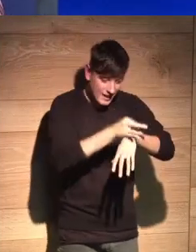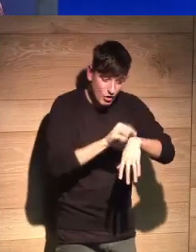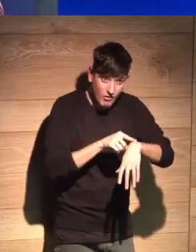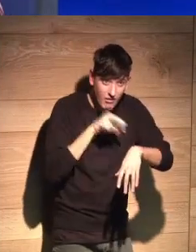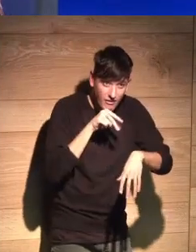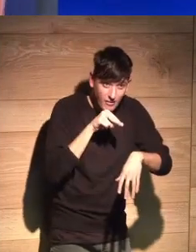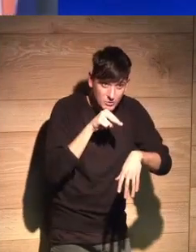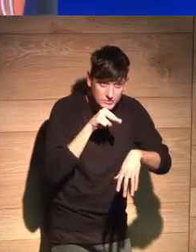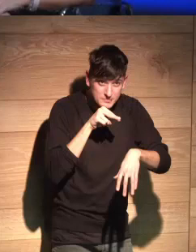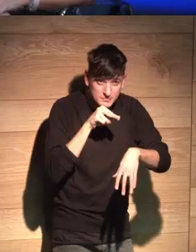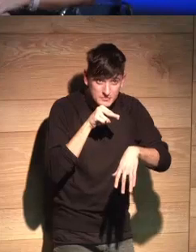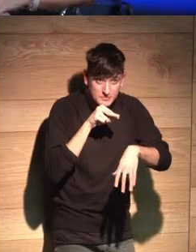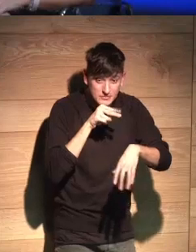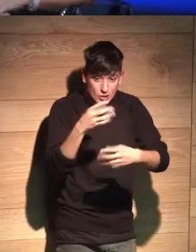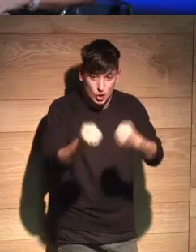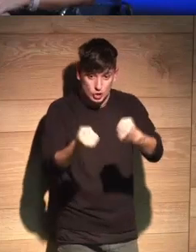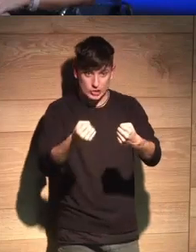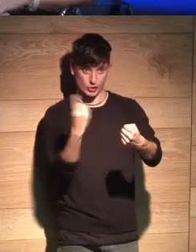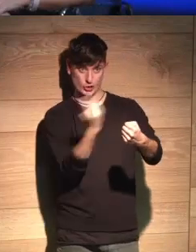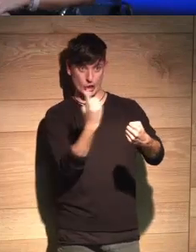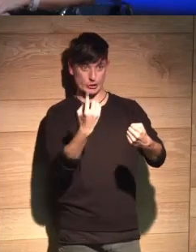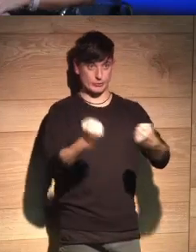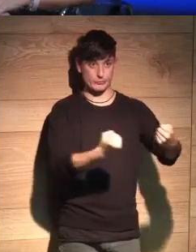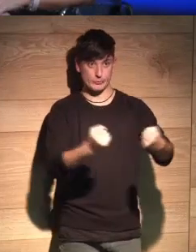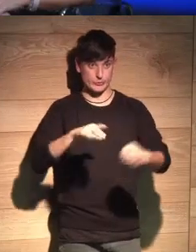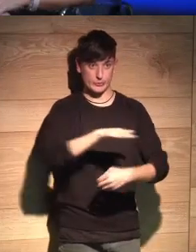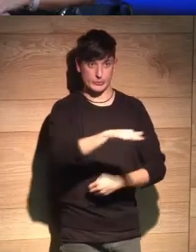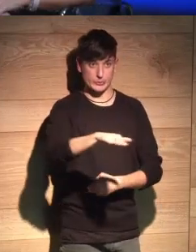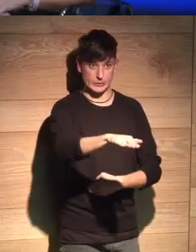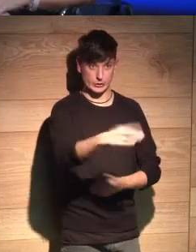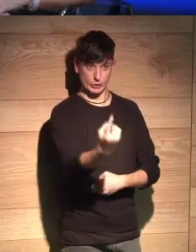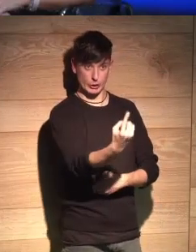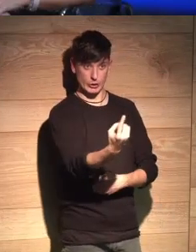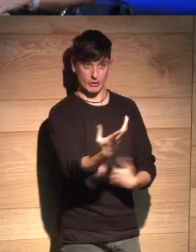we talk to our watch, and the cars are